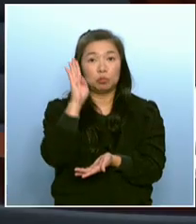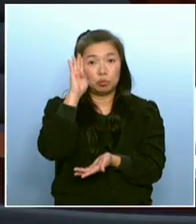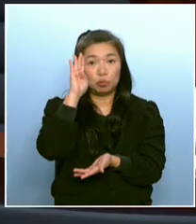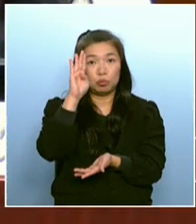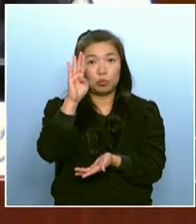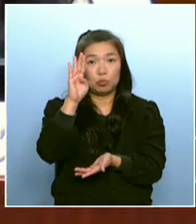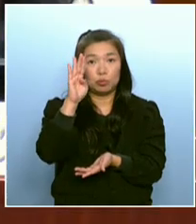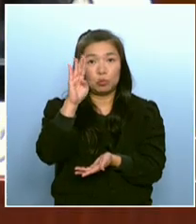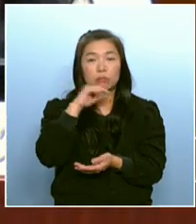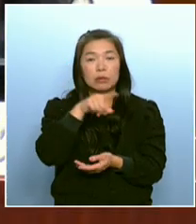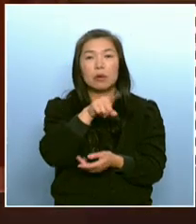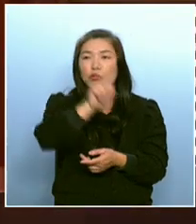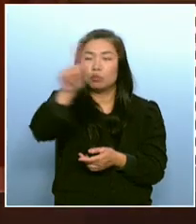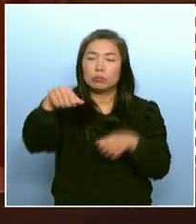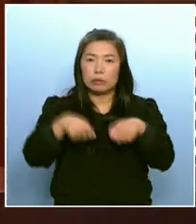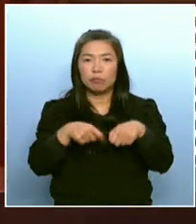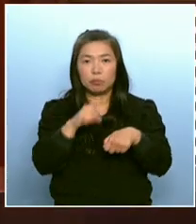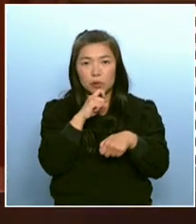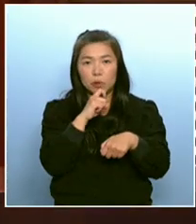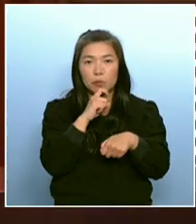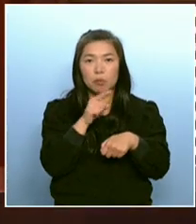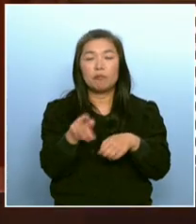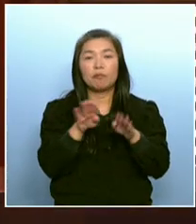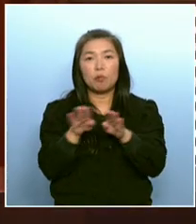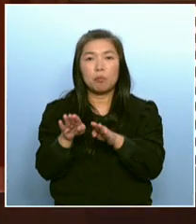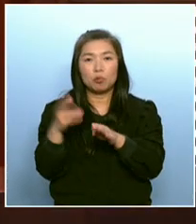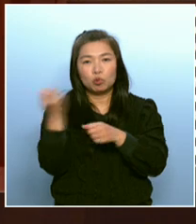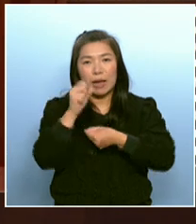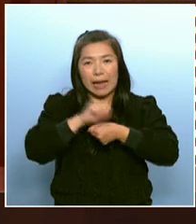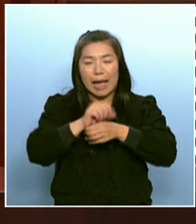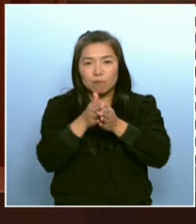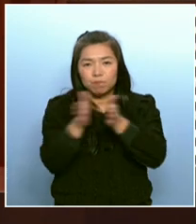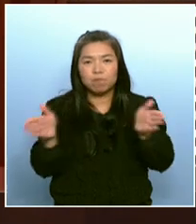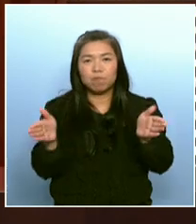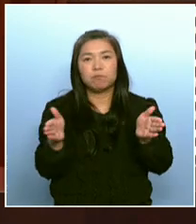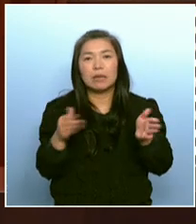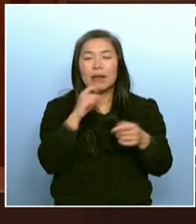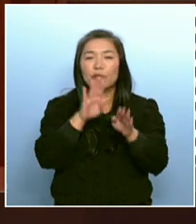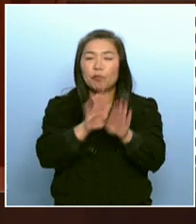The facility is planned for 60 service places.